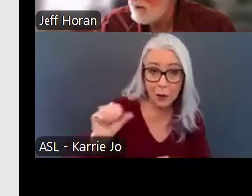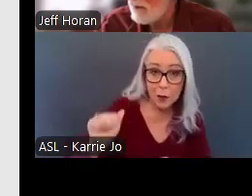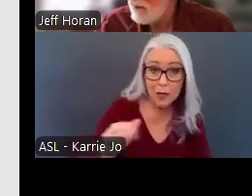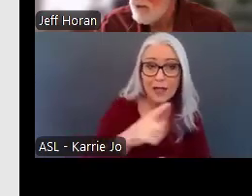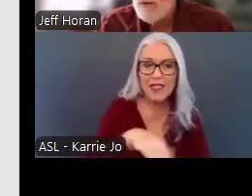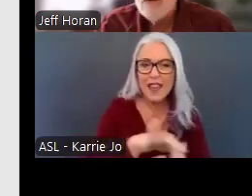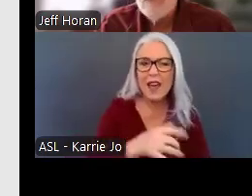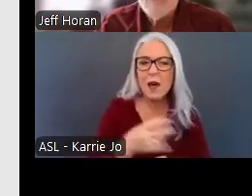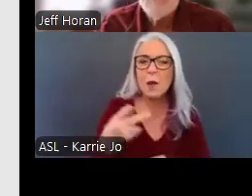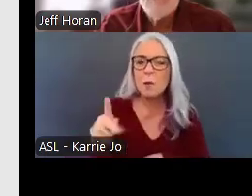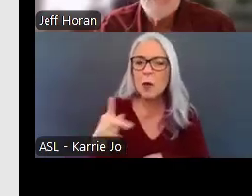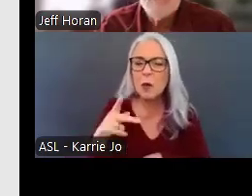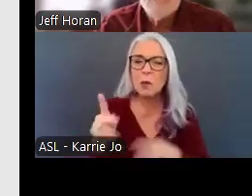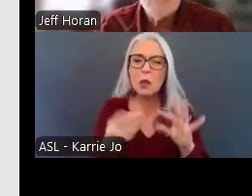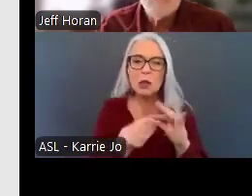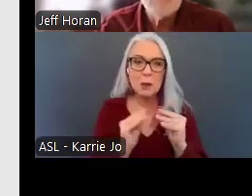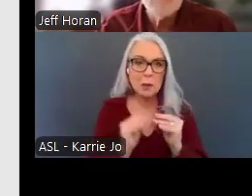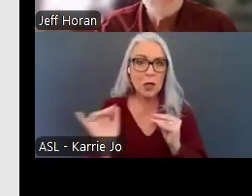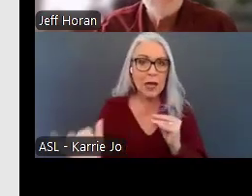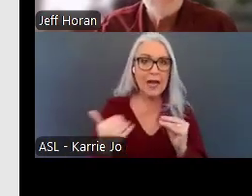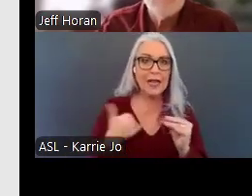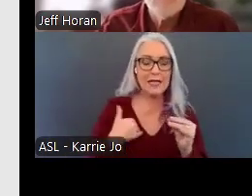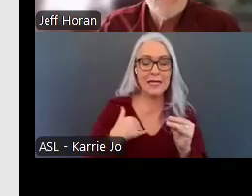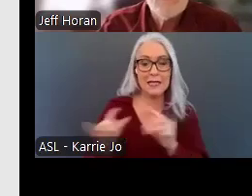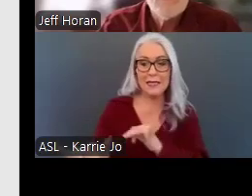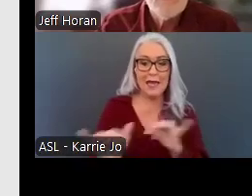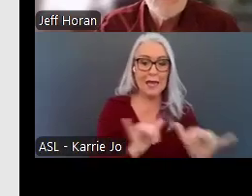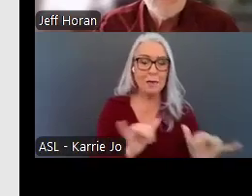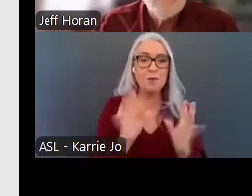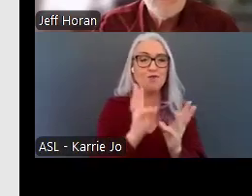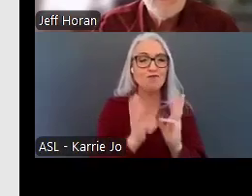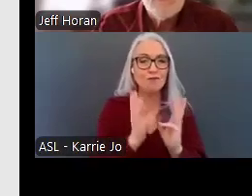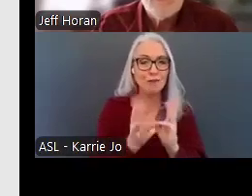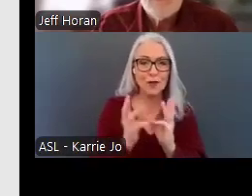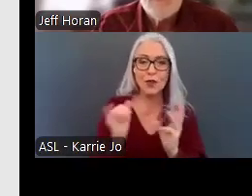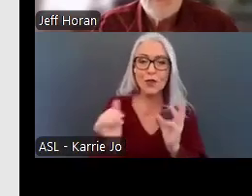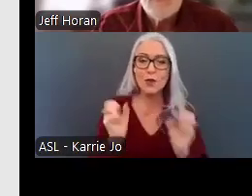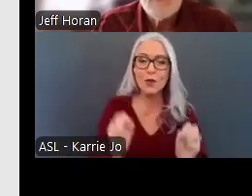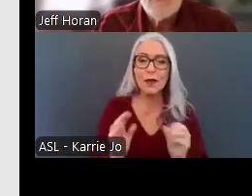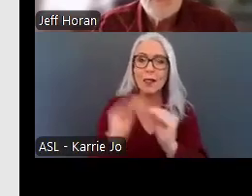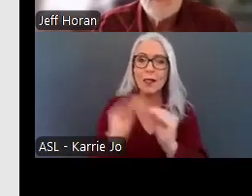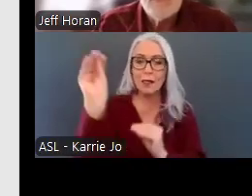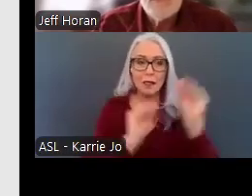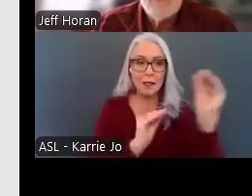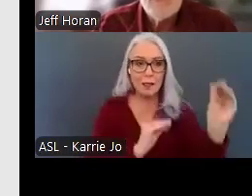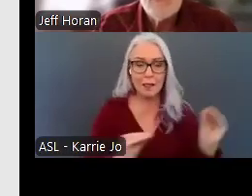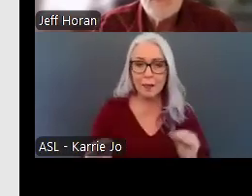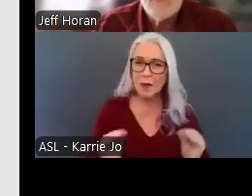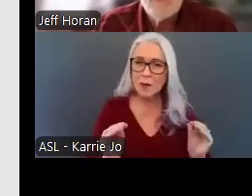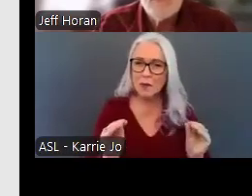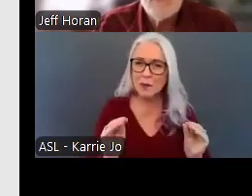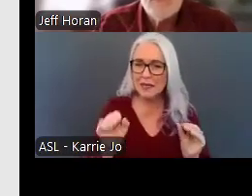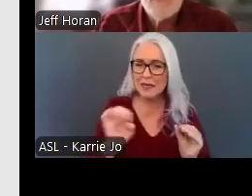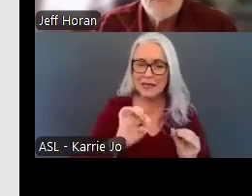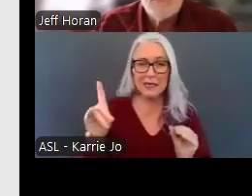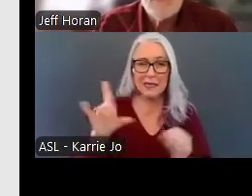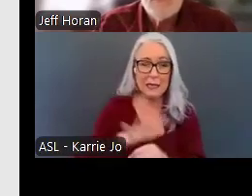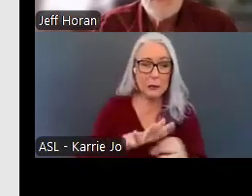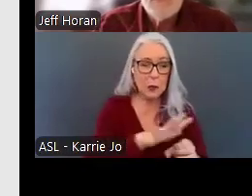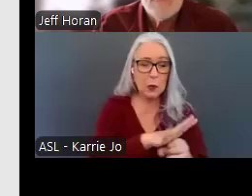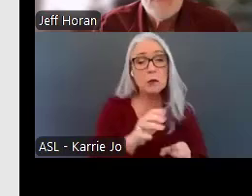number 50 have basically the same climate envelope. You can move them up and down and around within the seed zone without too much concern about